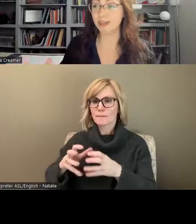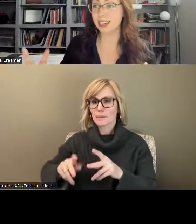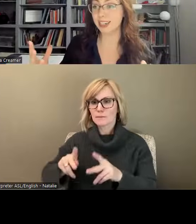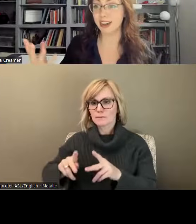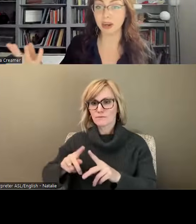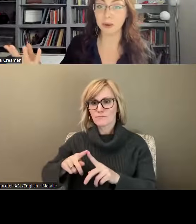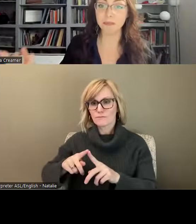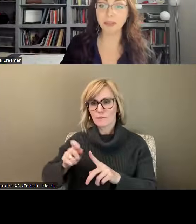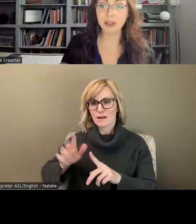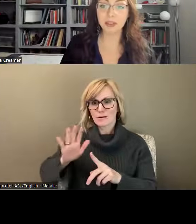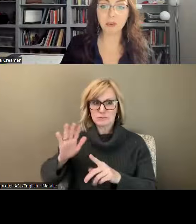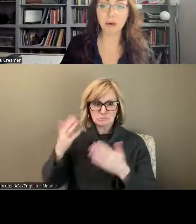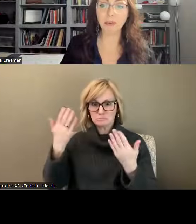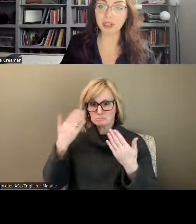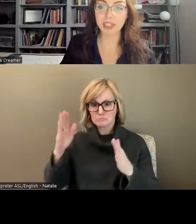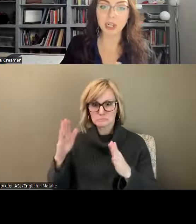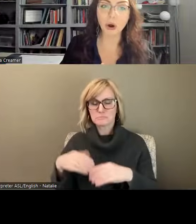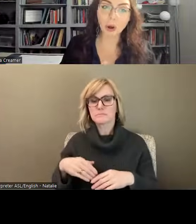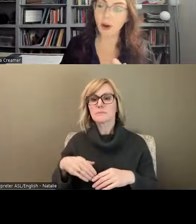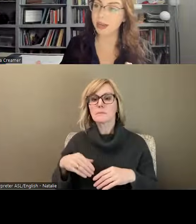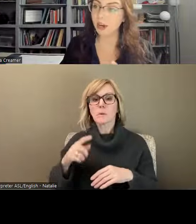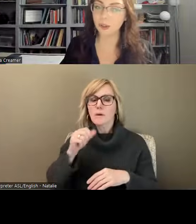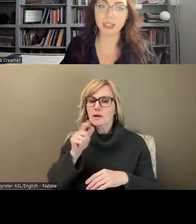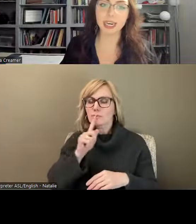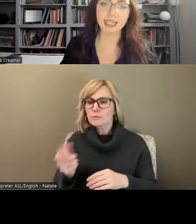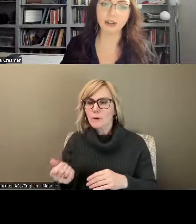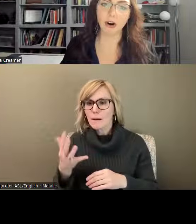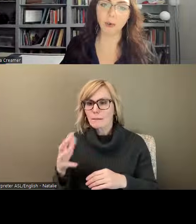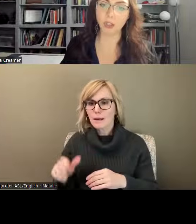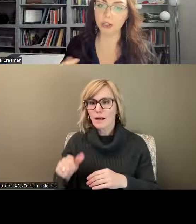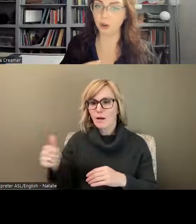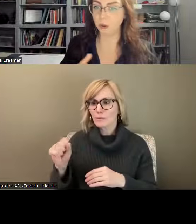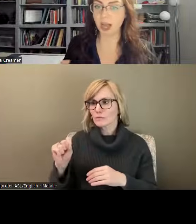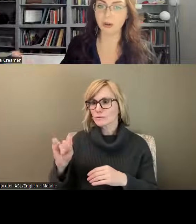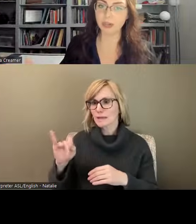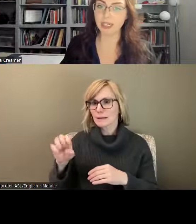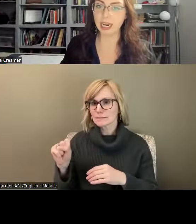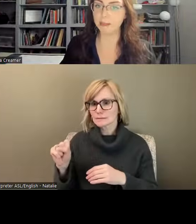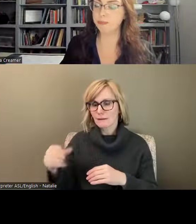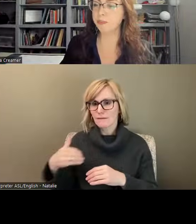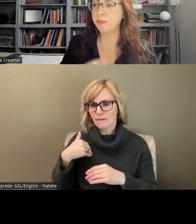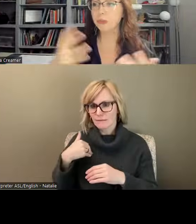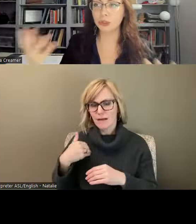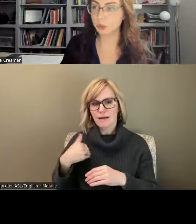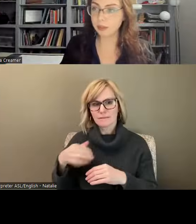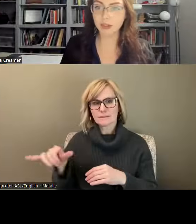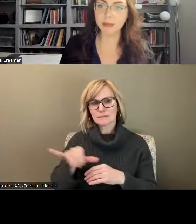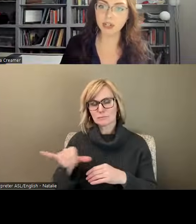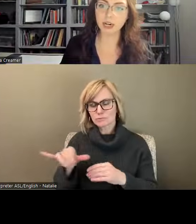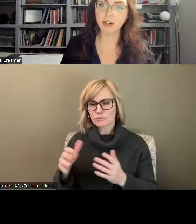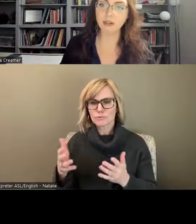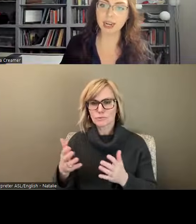degree previously unknown, though we don't really know how many other sites there are which also held the same